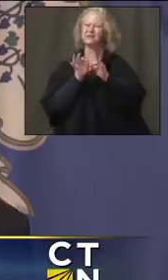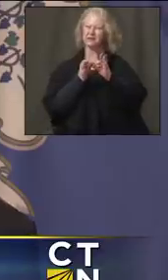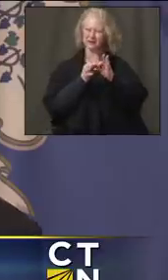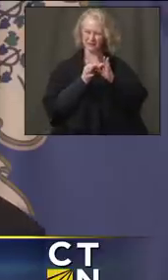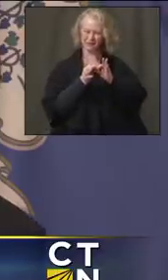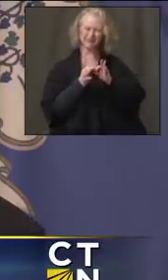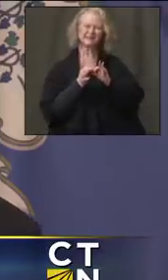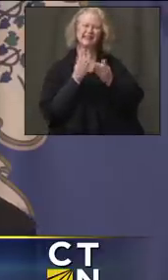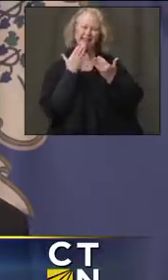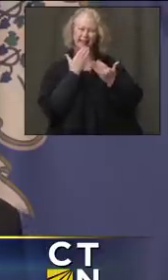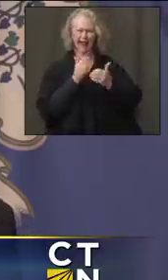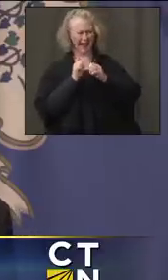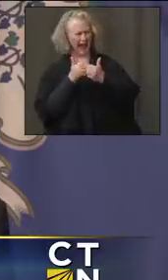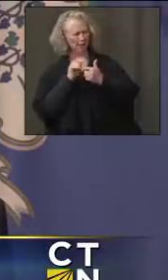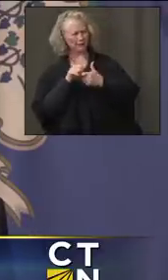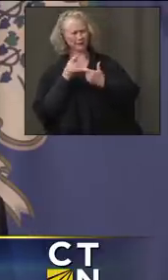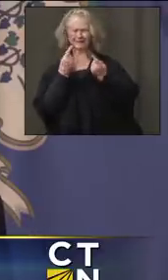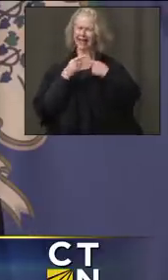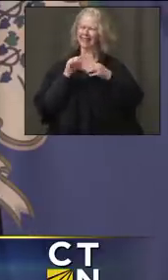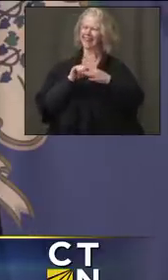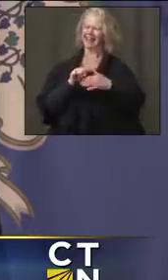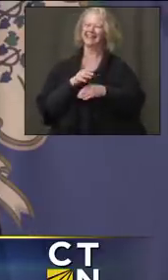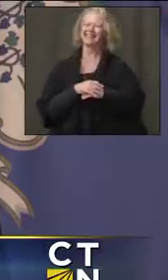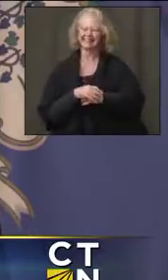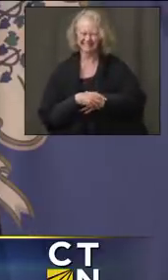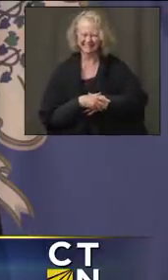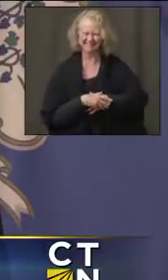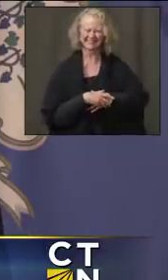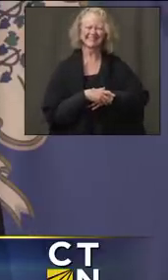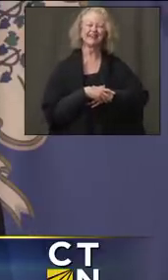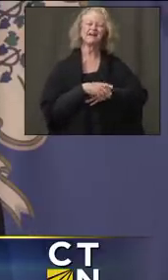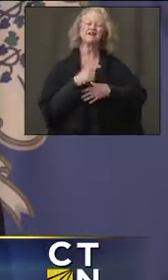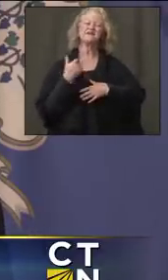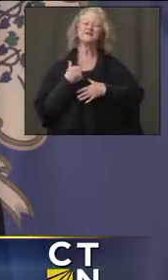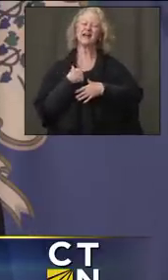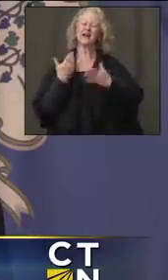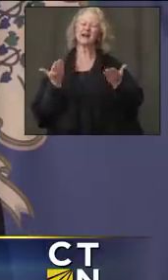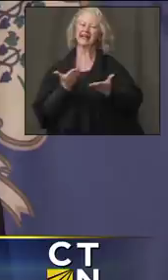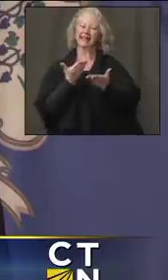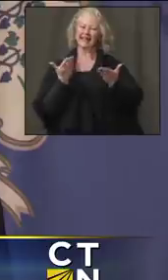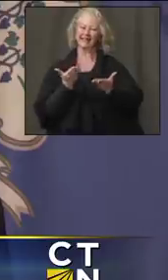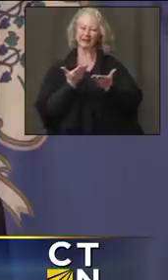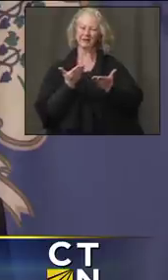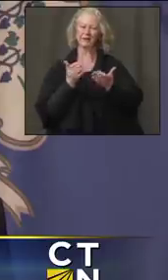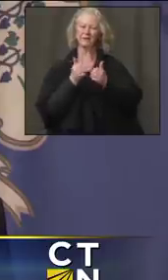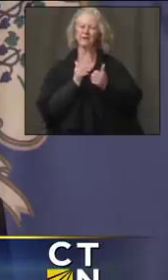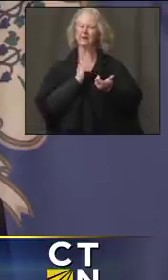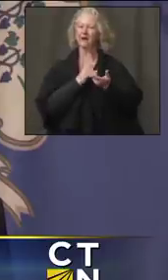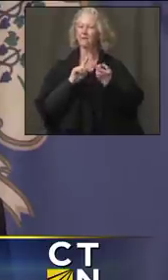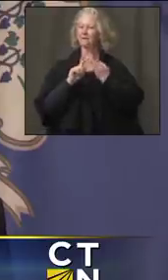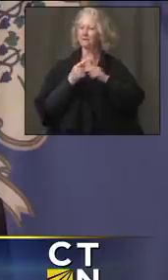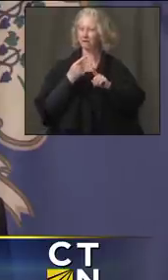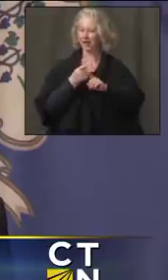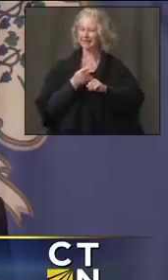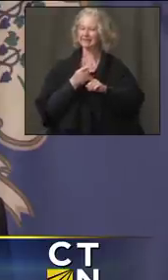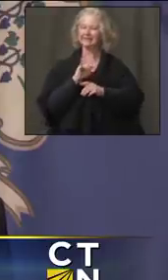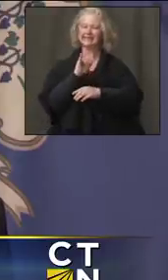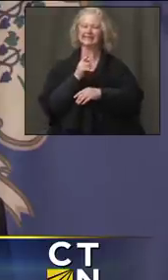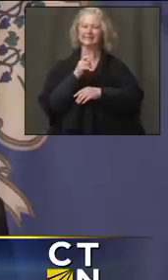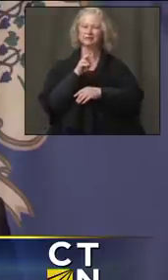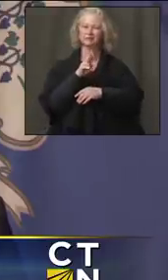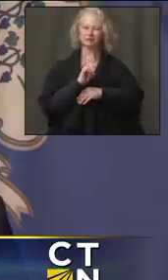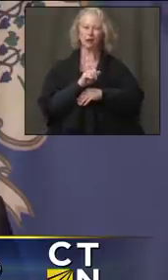and wondering how you sign that. And we're here with our friends, Indra Nui and Dr.